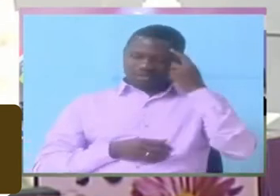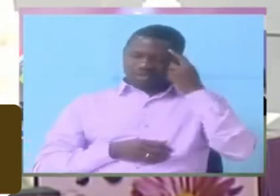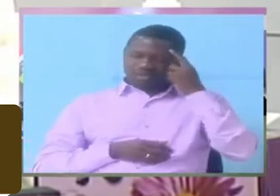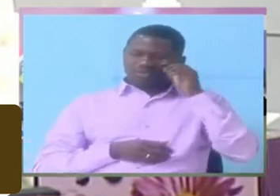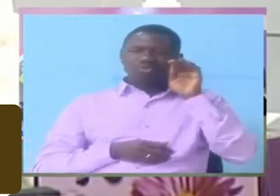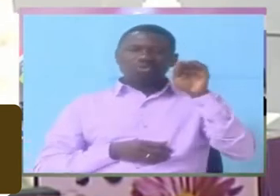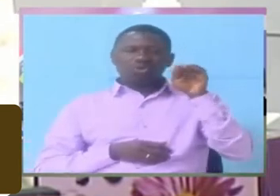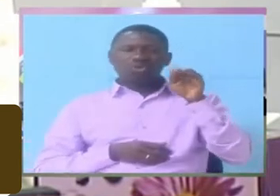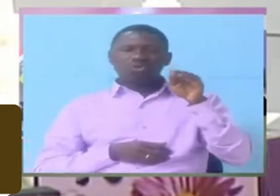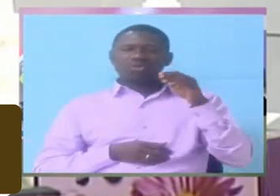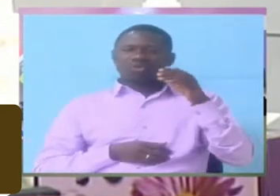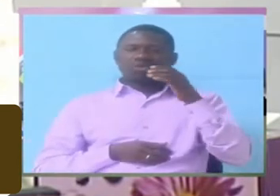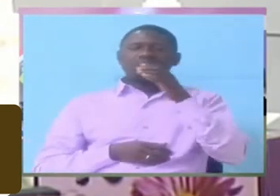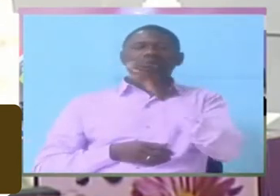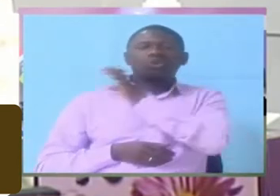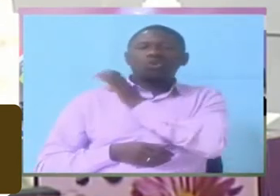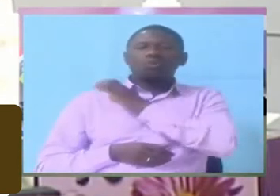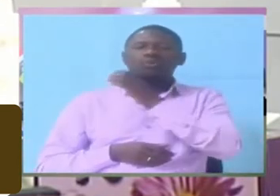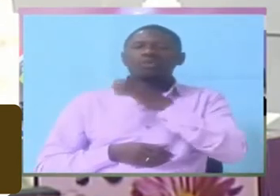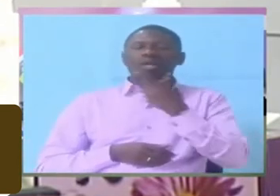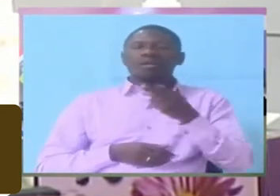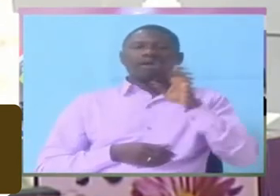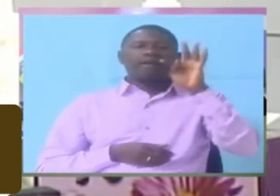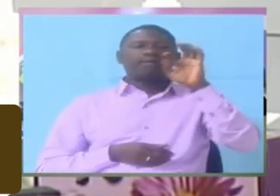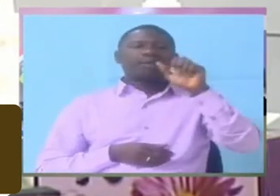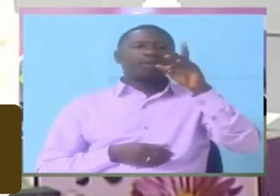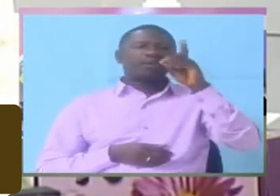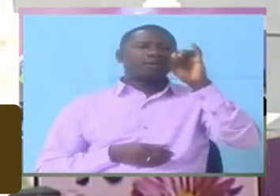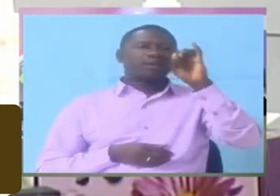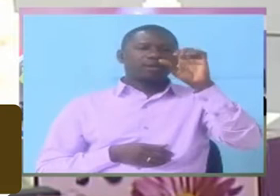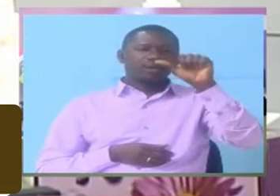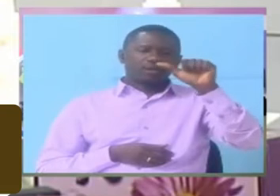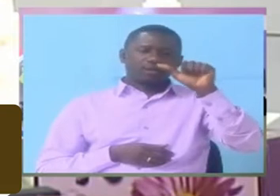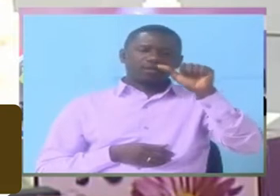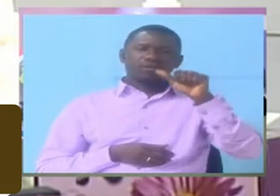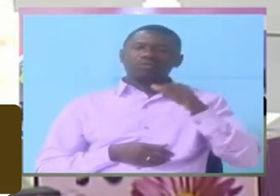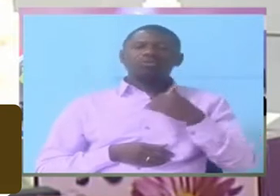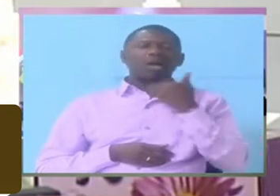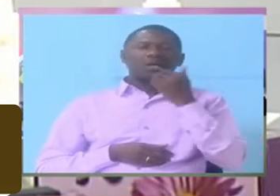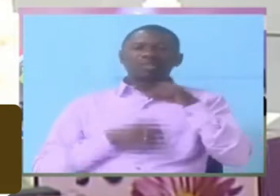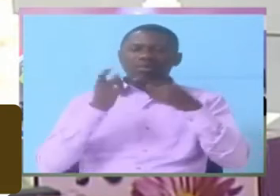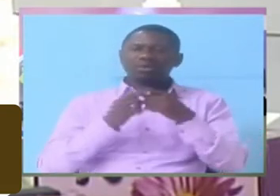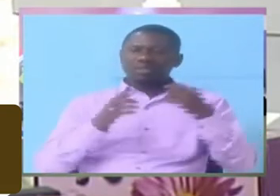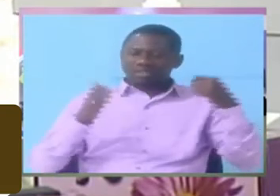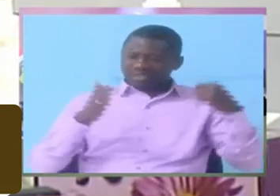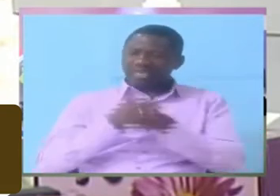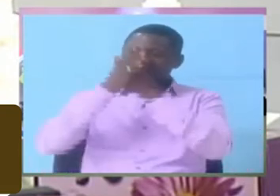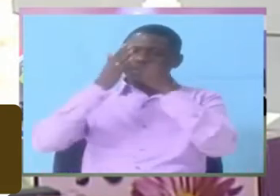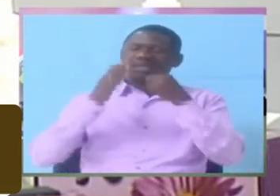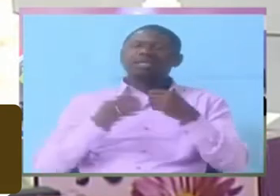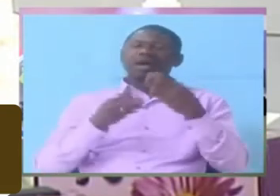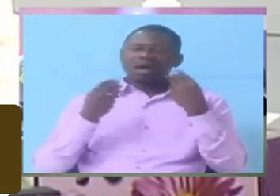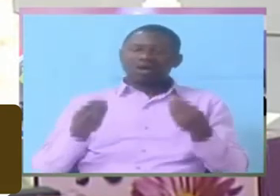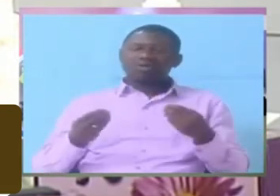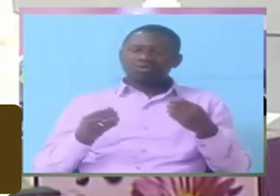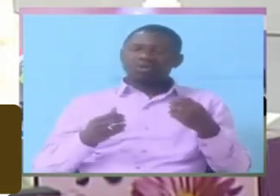commissioner Fadia. Tumolenda fananga commissioner kumandi kafo meye Fadia. Inquire about the accident. Nanying accident la